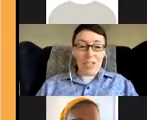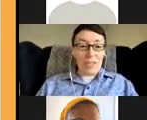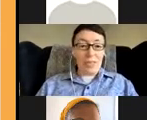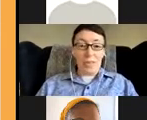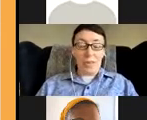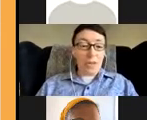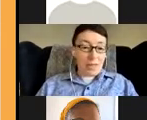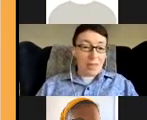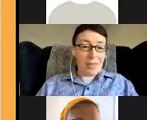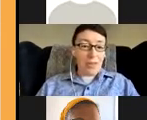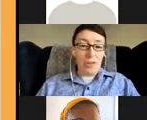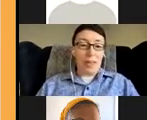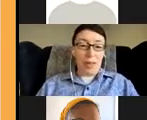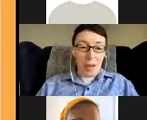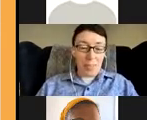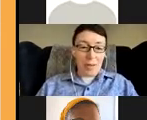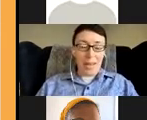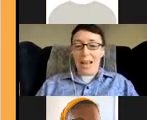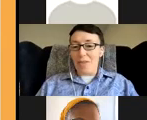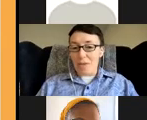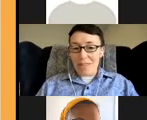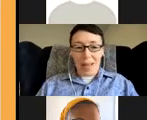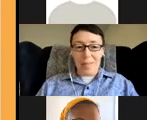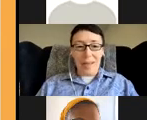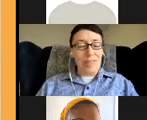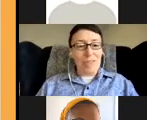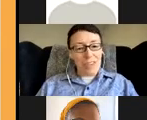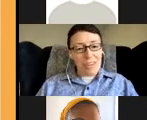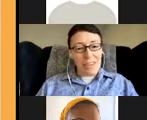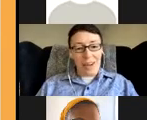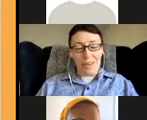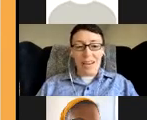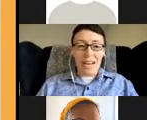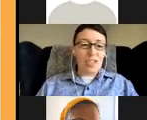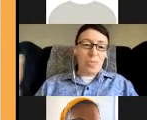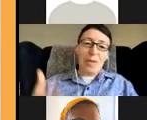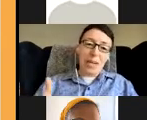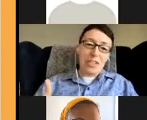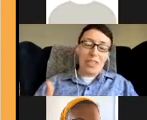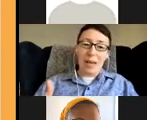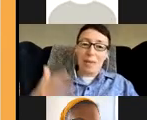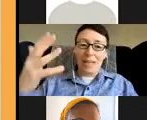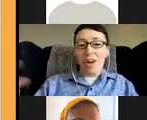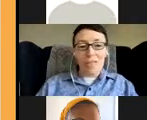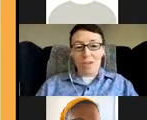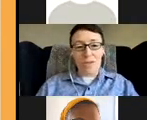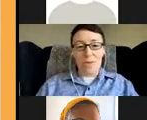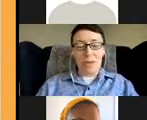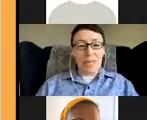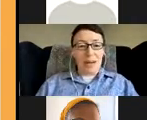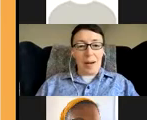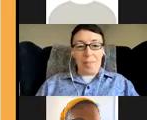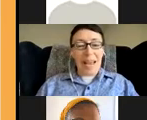I just looked them up and read them and figured it out. And I just want to mention that because all of